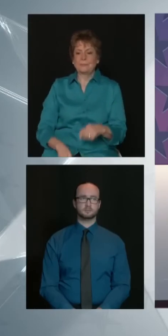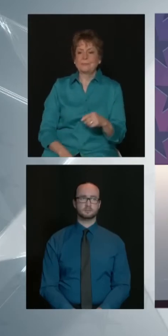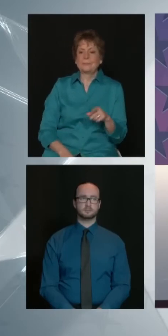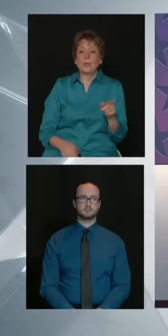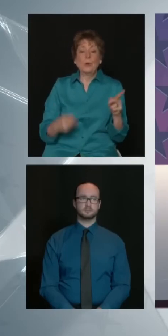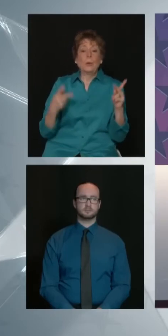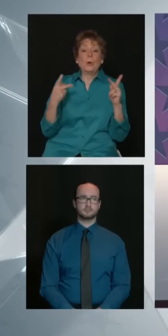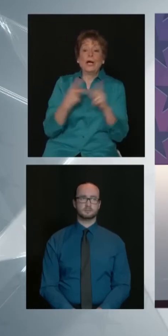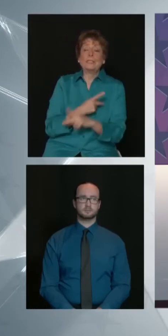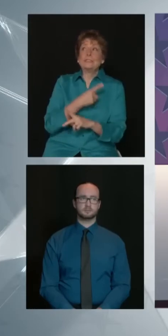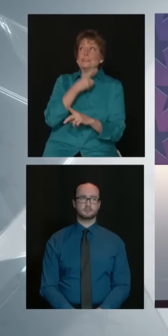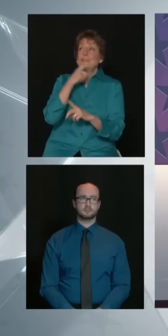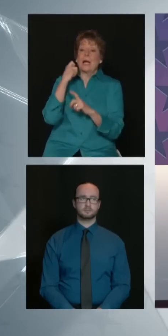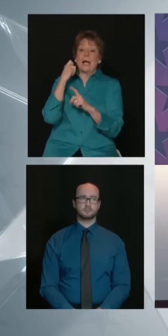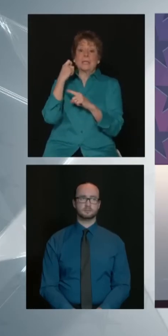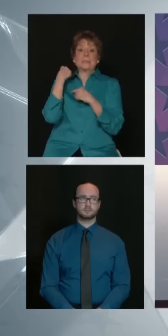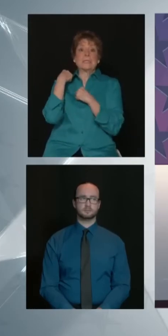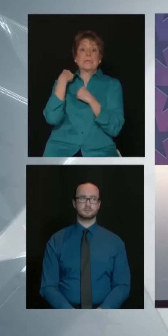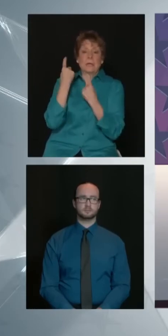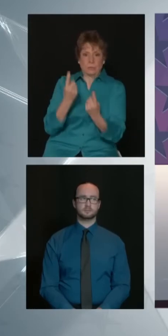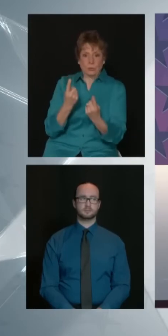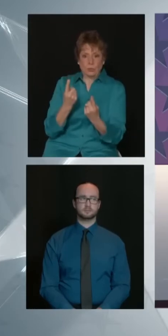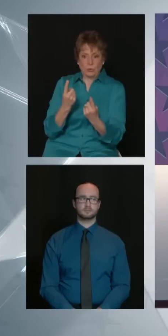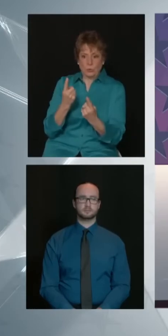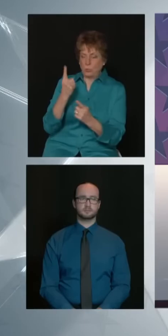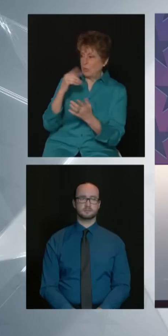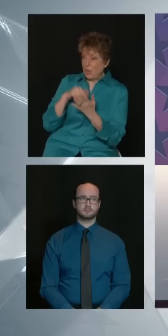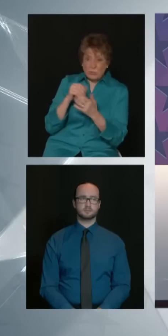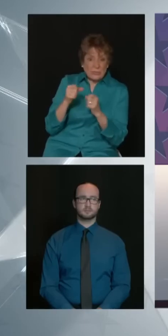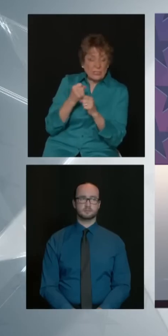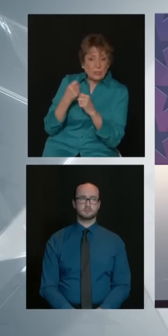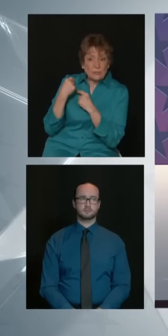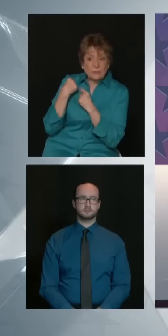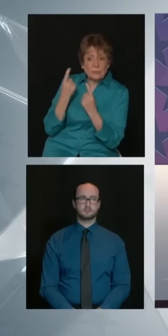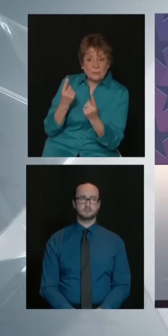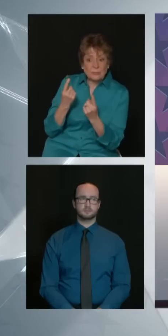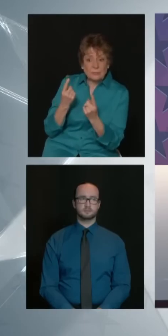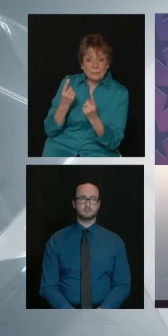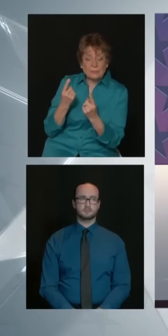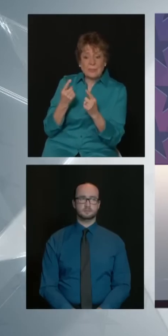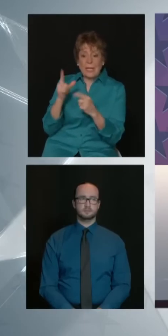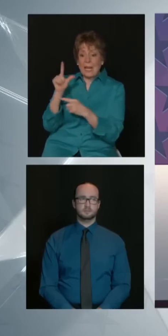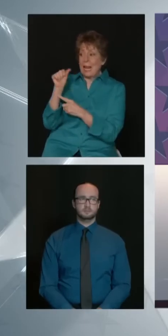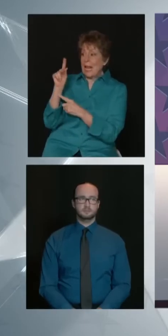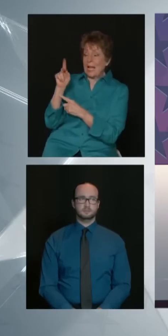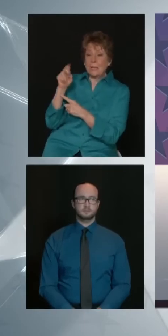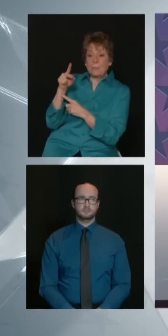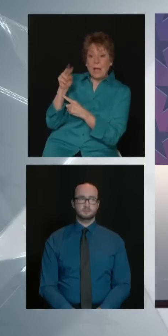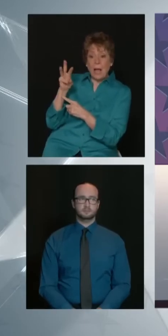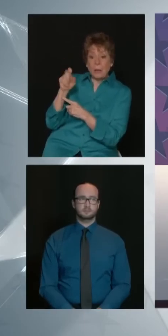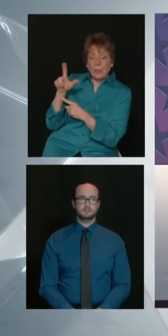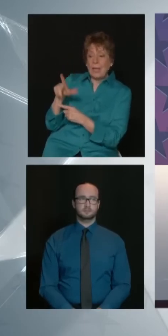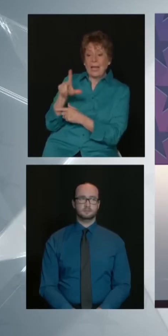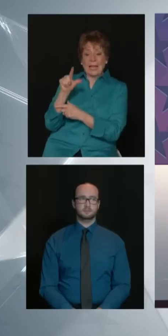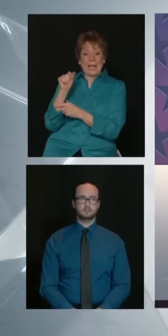in 1,000 years. It's been going on 22 years. Lake Powell and Lake Mead are at crisis low